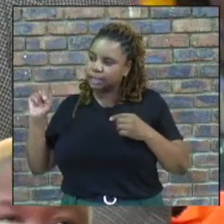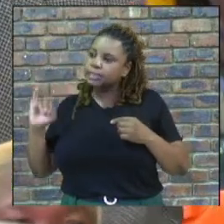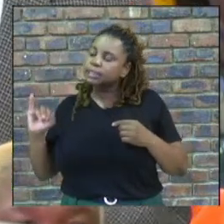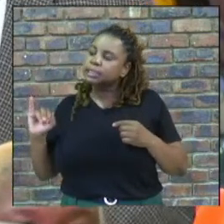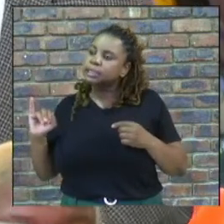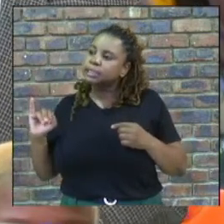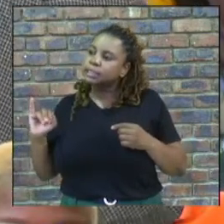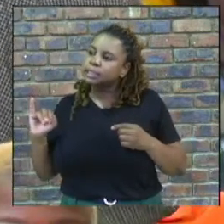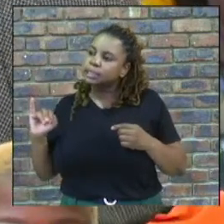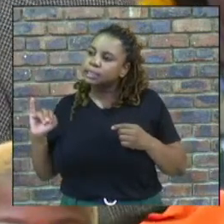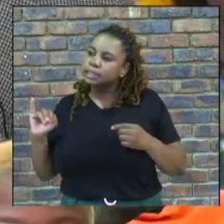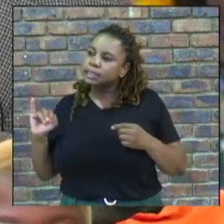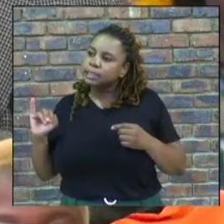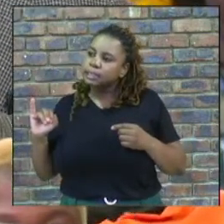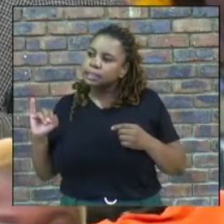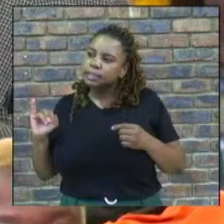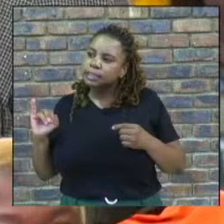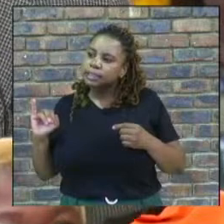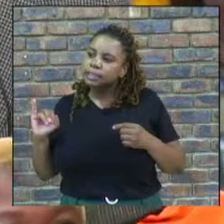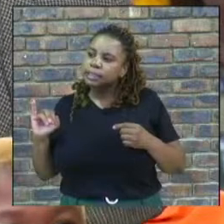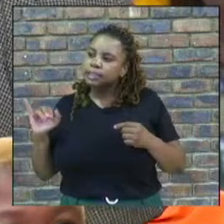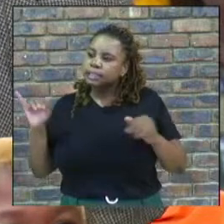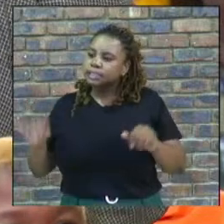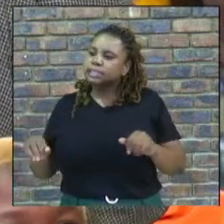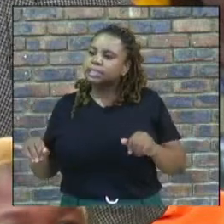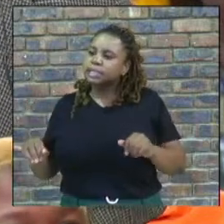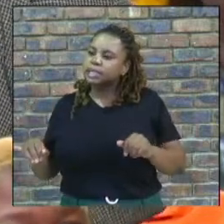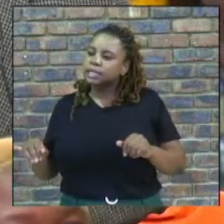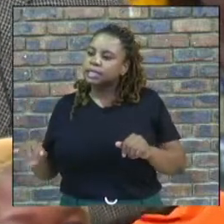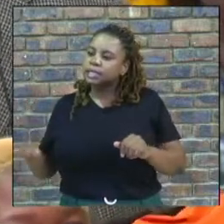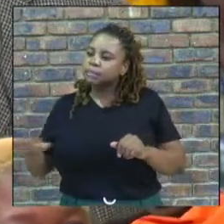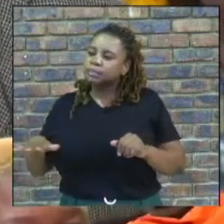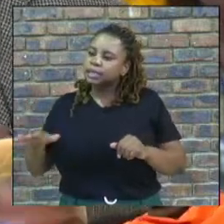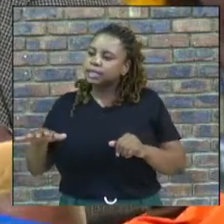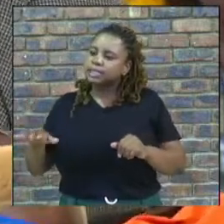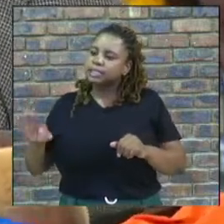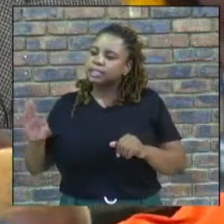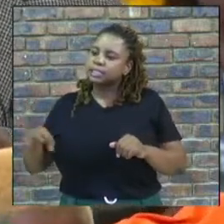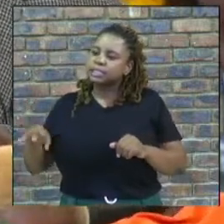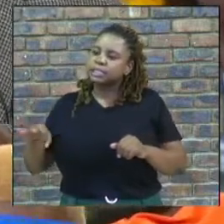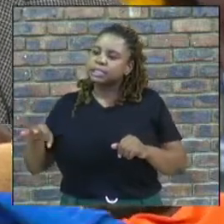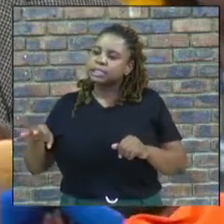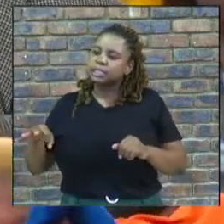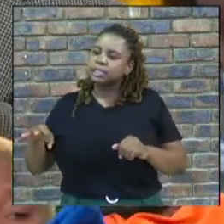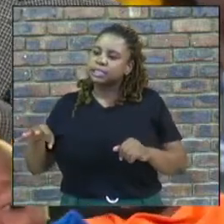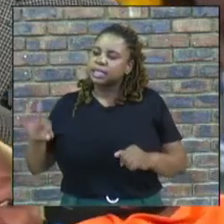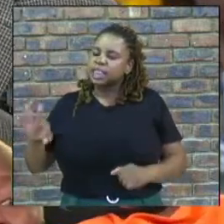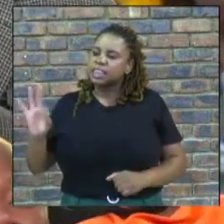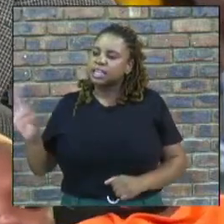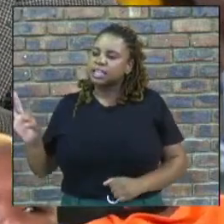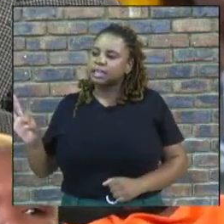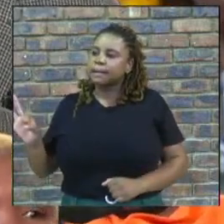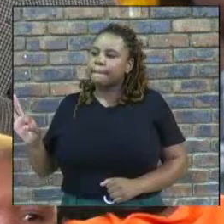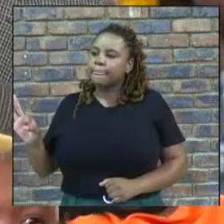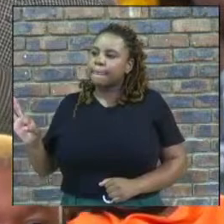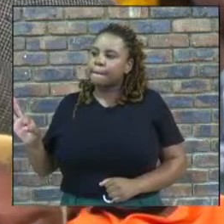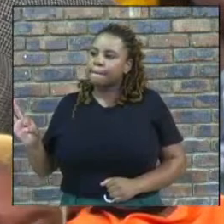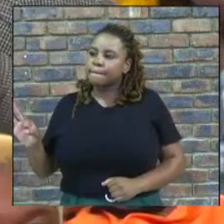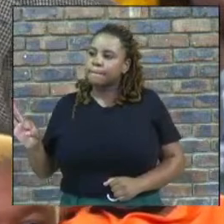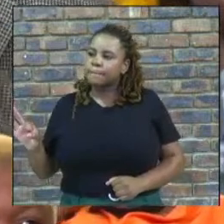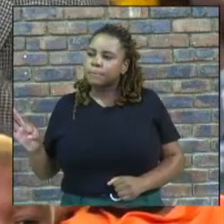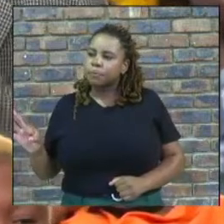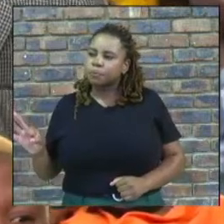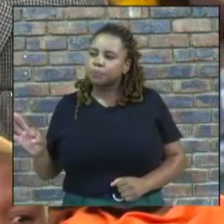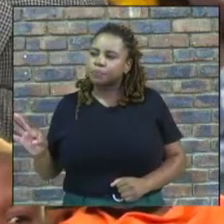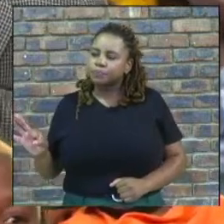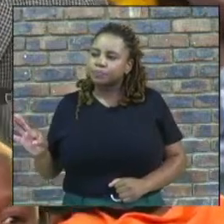e83 imember yobuhle bamadoda men's forum. Bengithanda ukuphakamisa mina, yes,